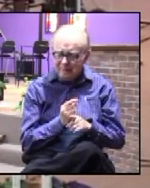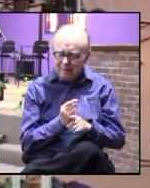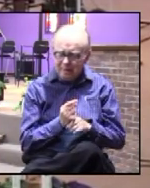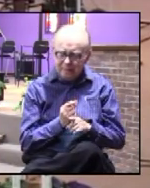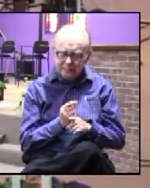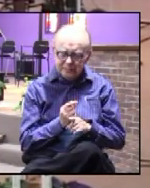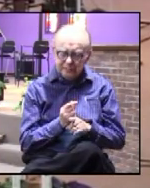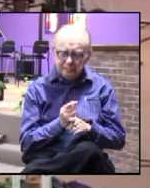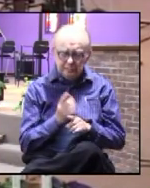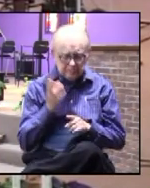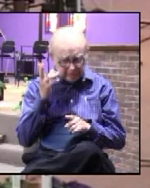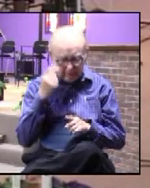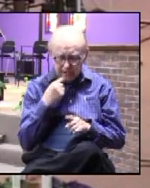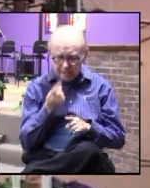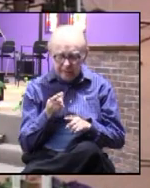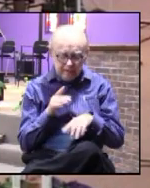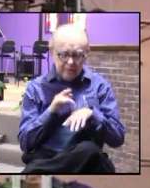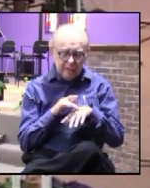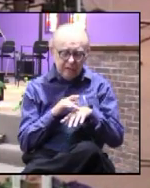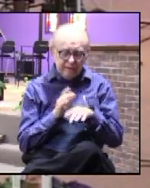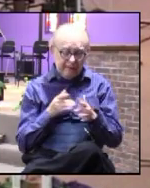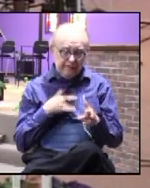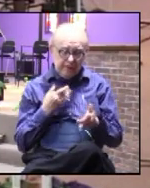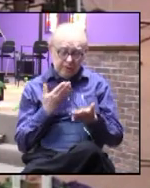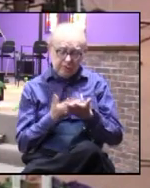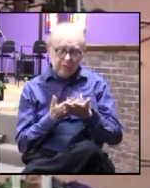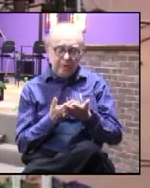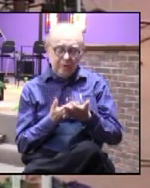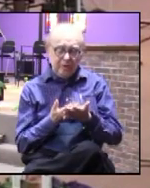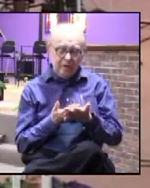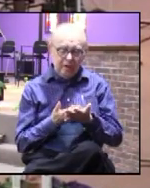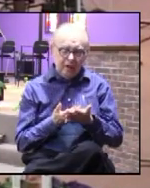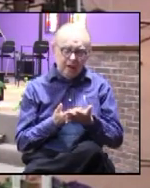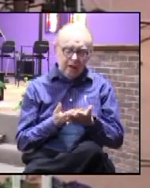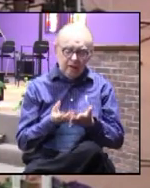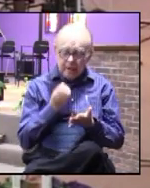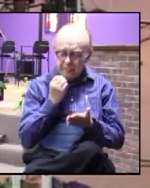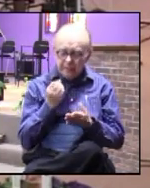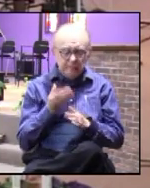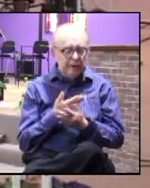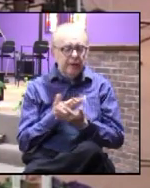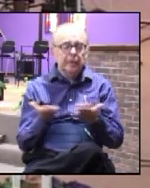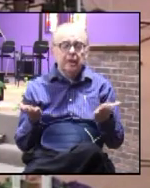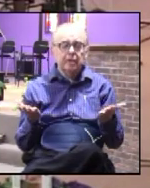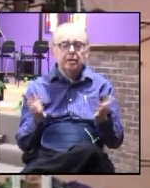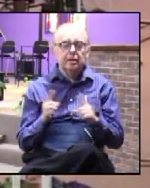touch. Oh, it feels good. You've eaten from everything else.